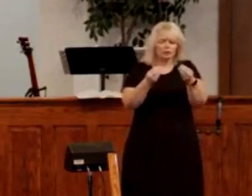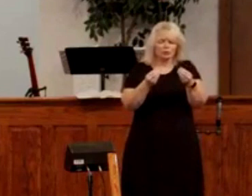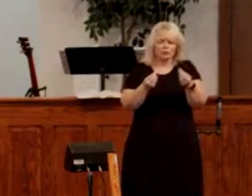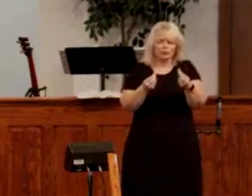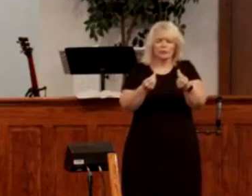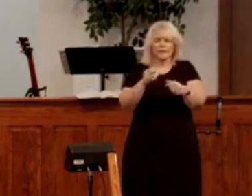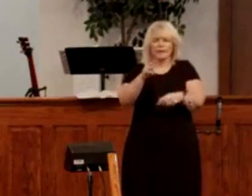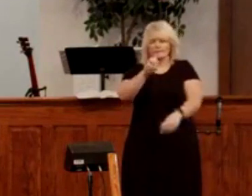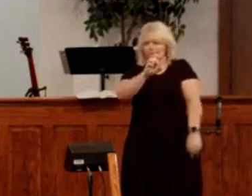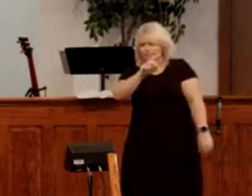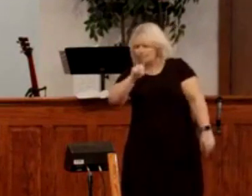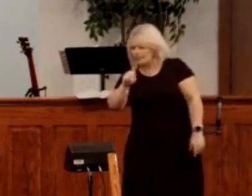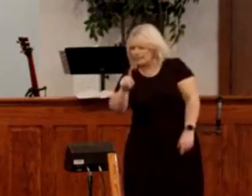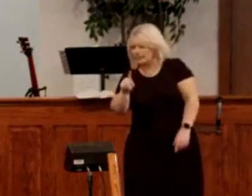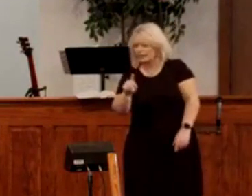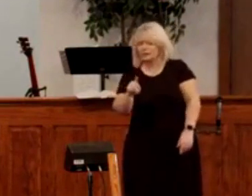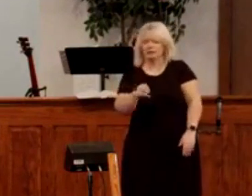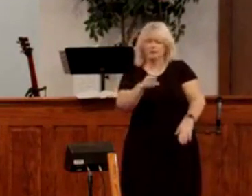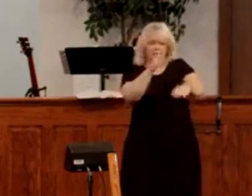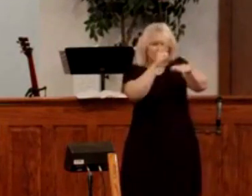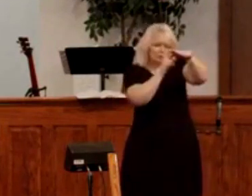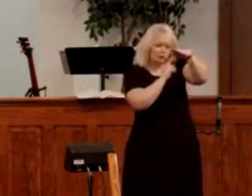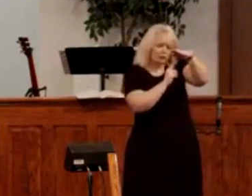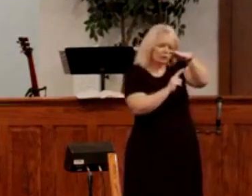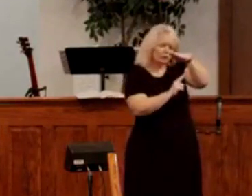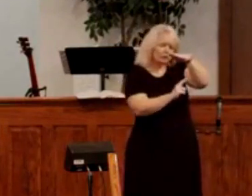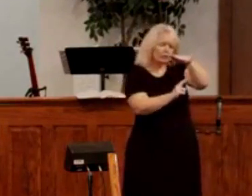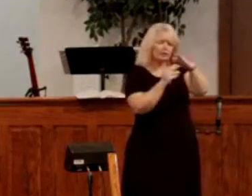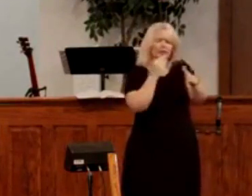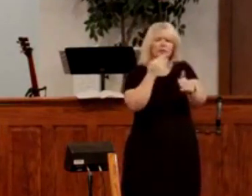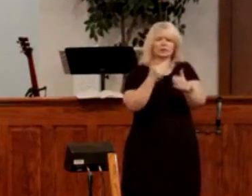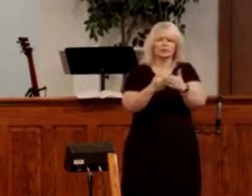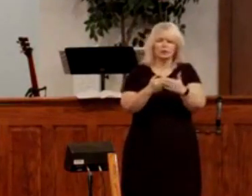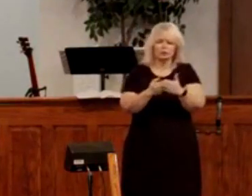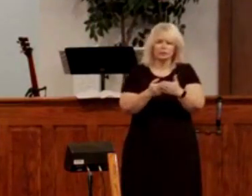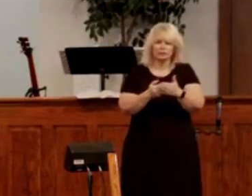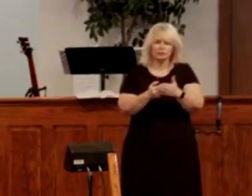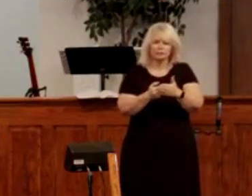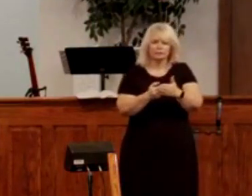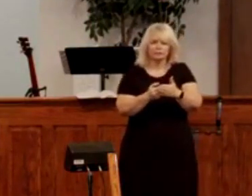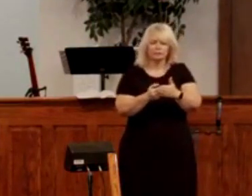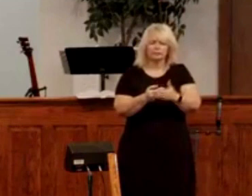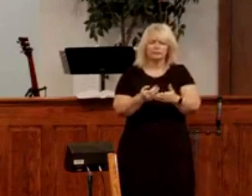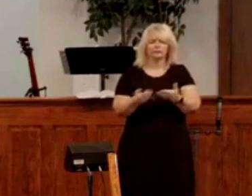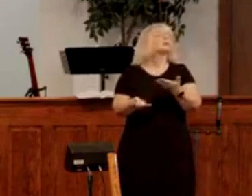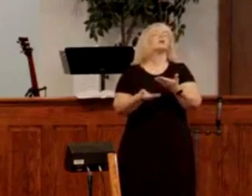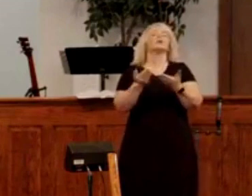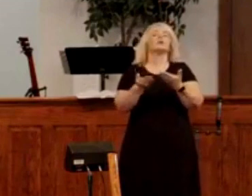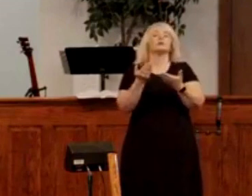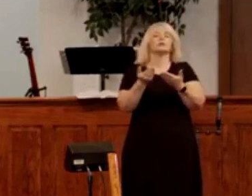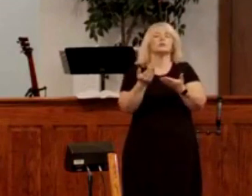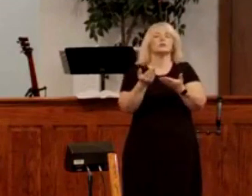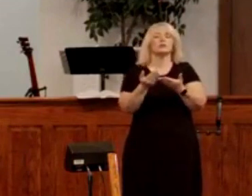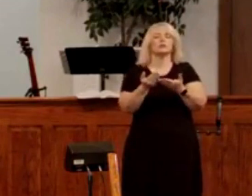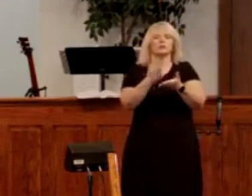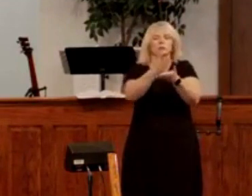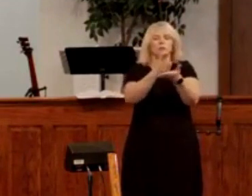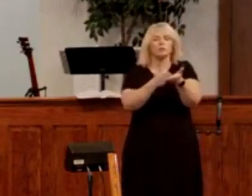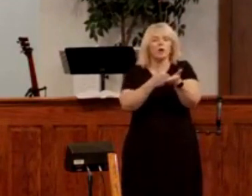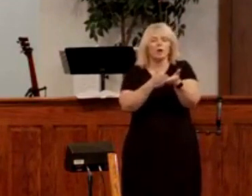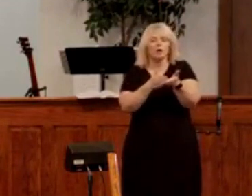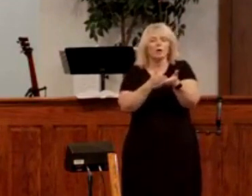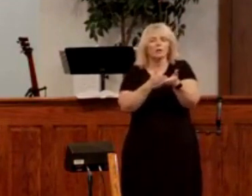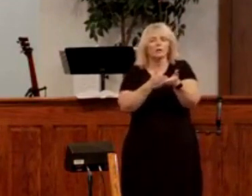all these things. Humility is attractive, okay? It's attractive. So there's a simple but important phrase at the end of that section. It says